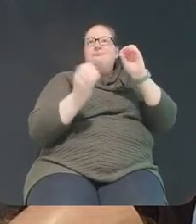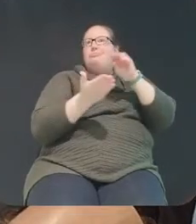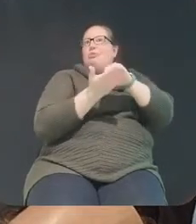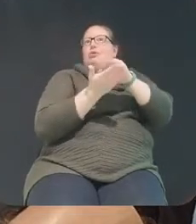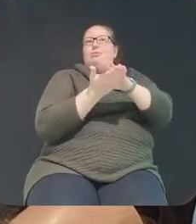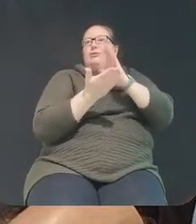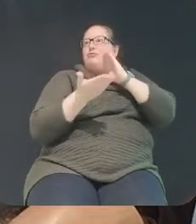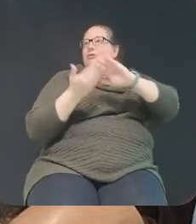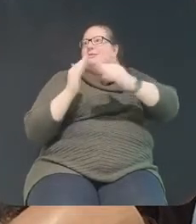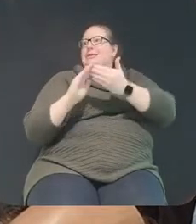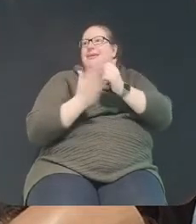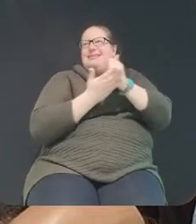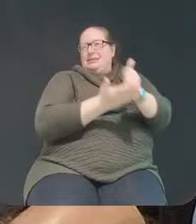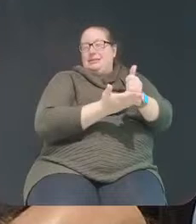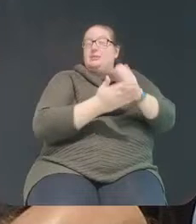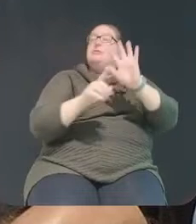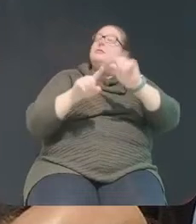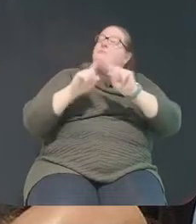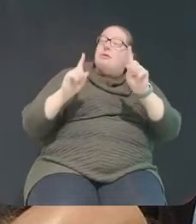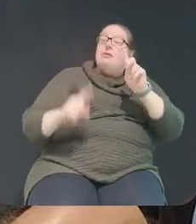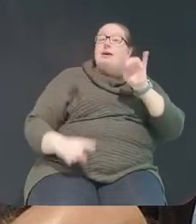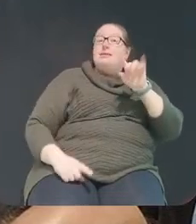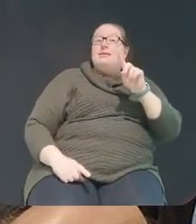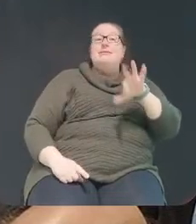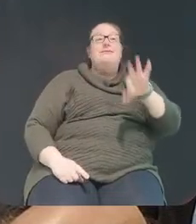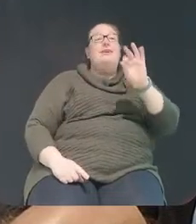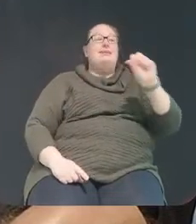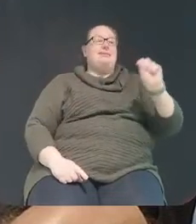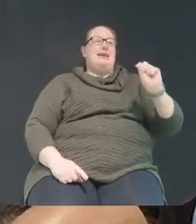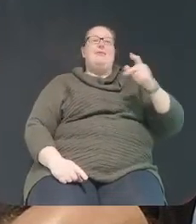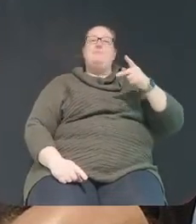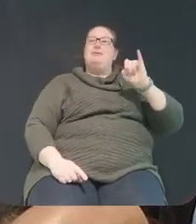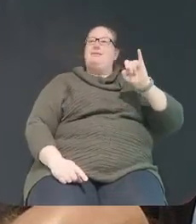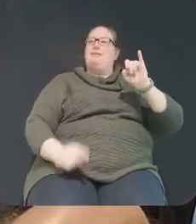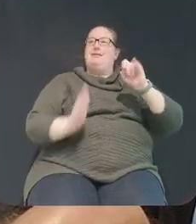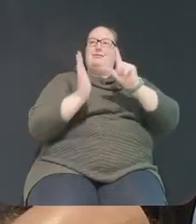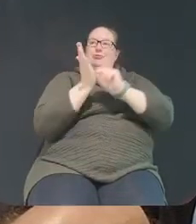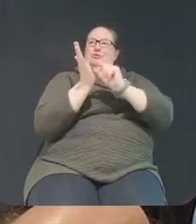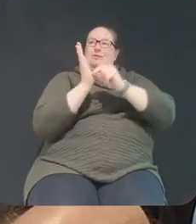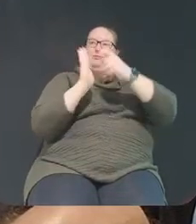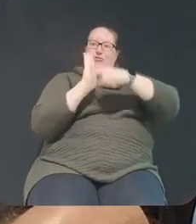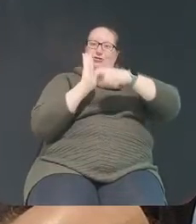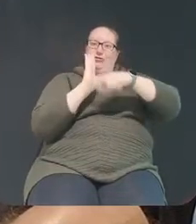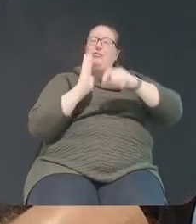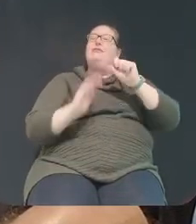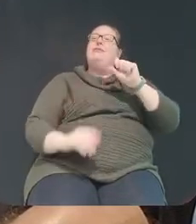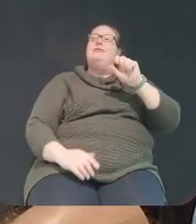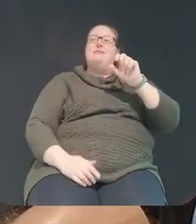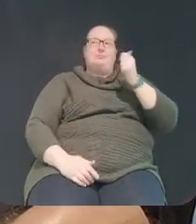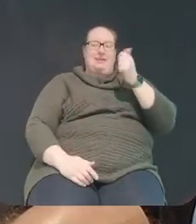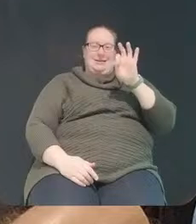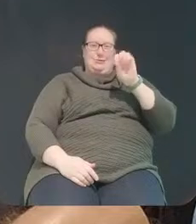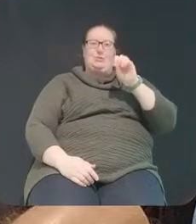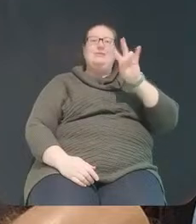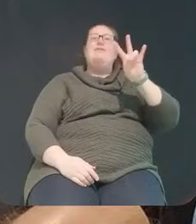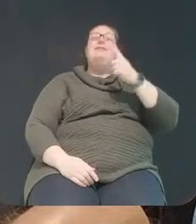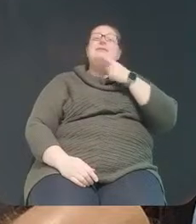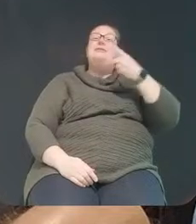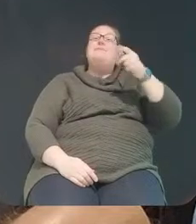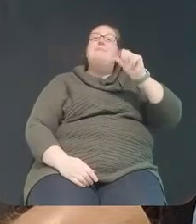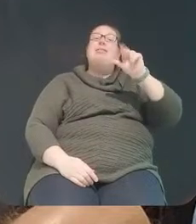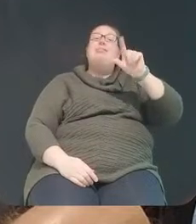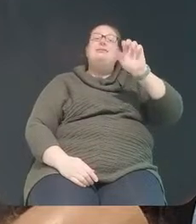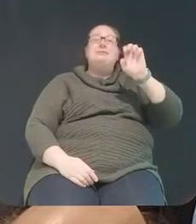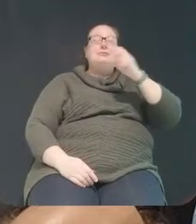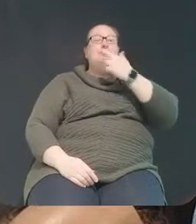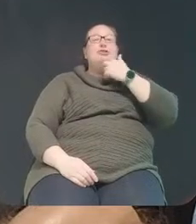assistance. I did, however, find a Seattle PI article from December 1907 reporting that the Palace Restaurant was